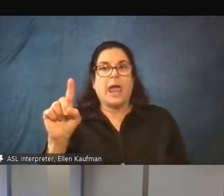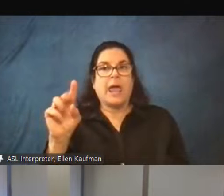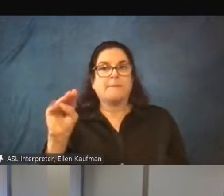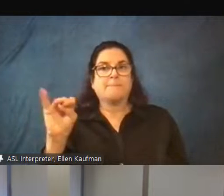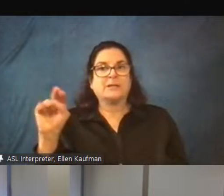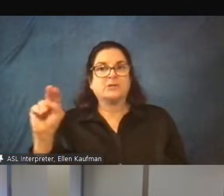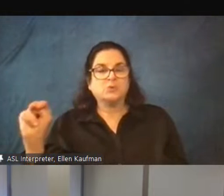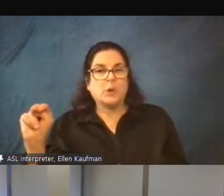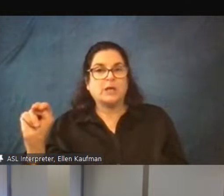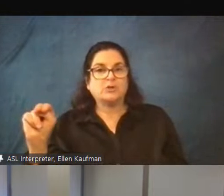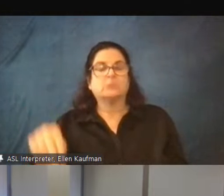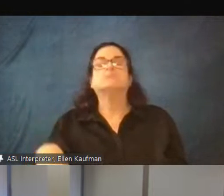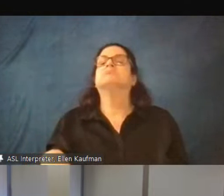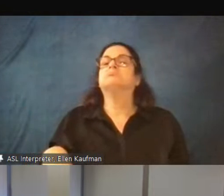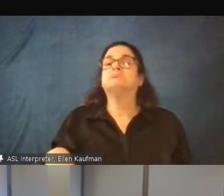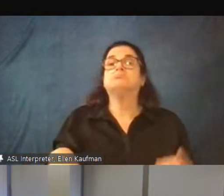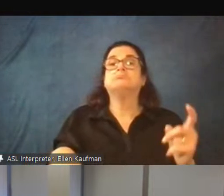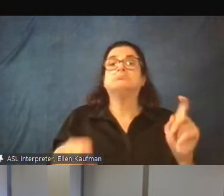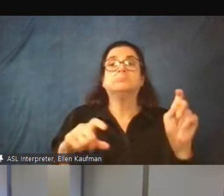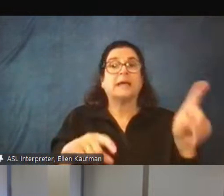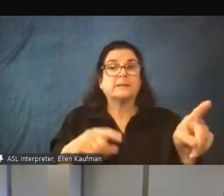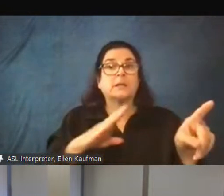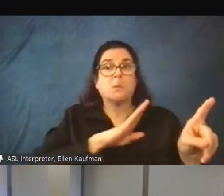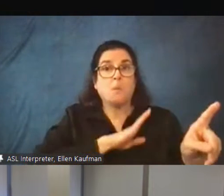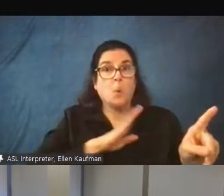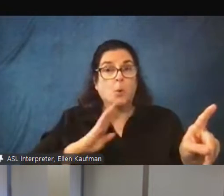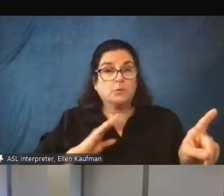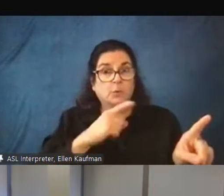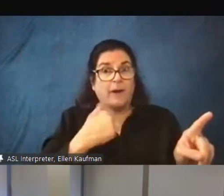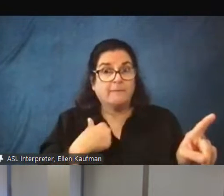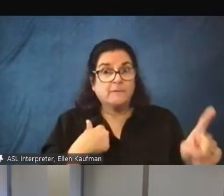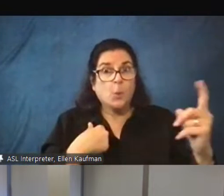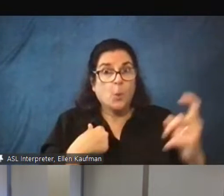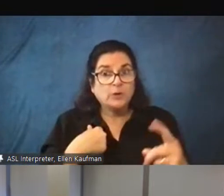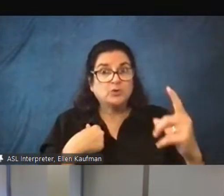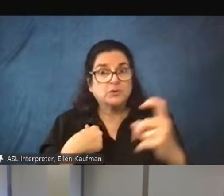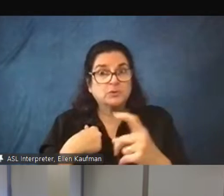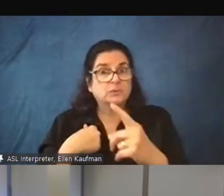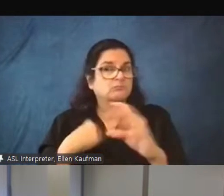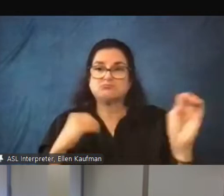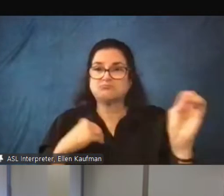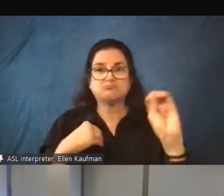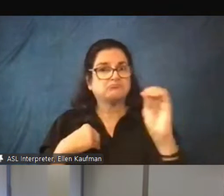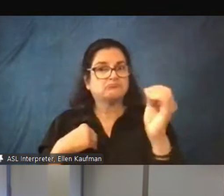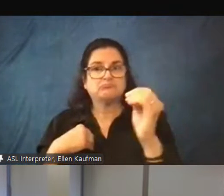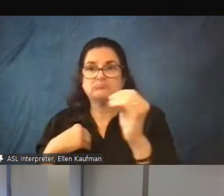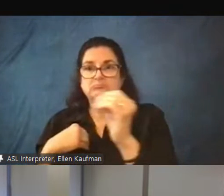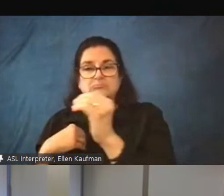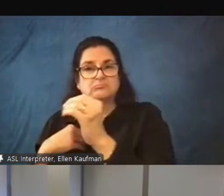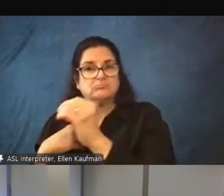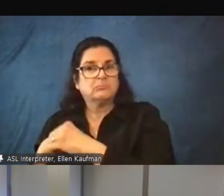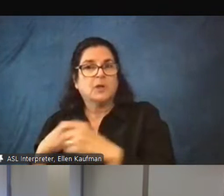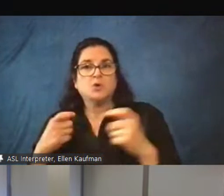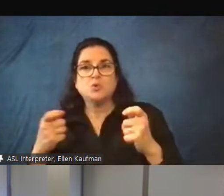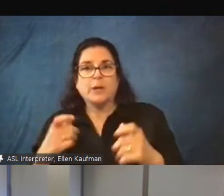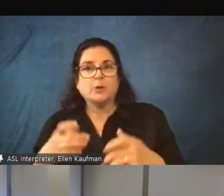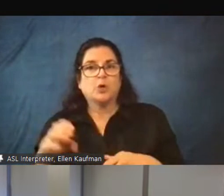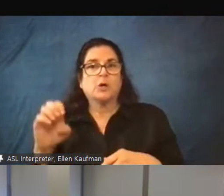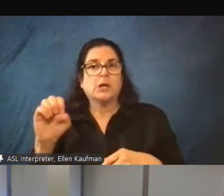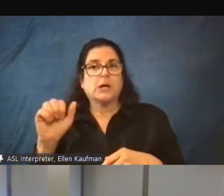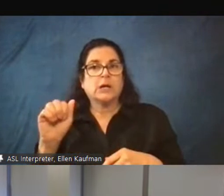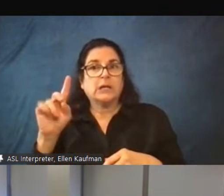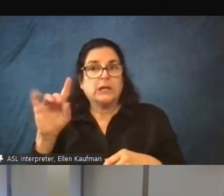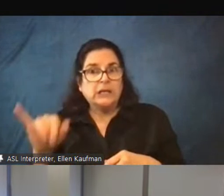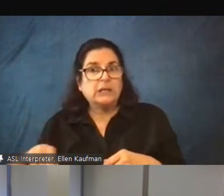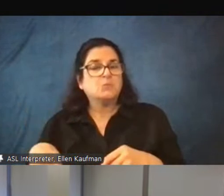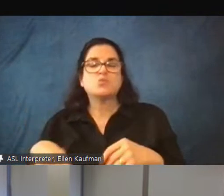No questions. Director Ortiz? No, thank you. Chairman Barclay? No question. Director Eady? No question. Director Jakes,